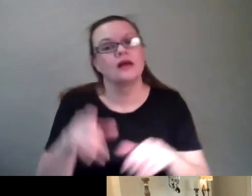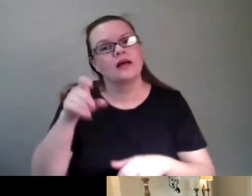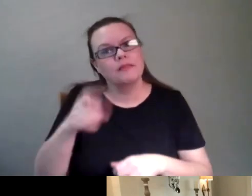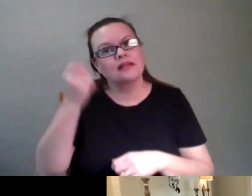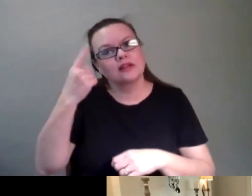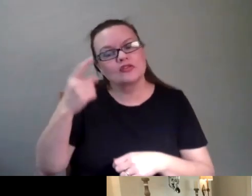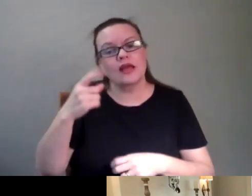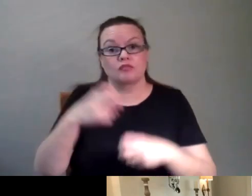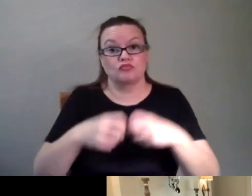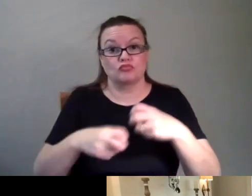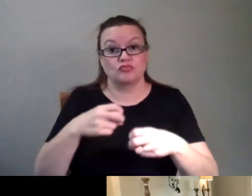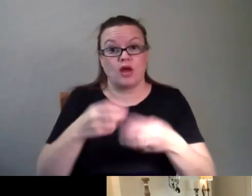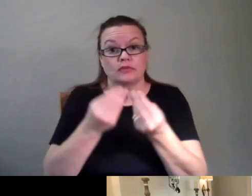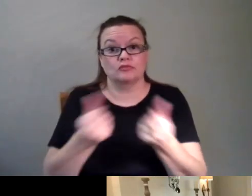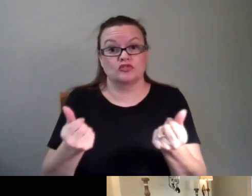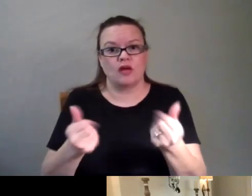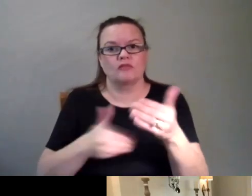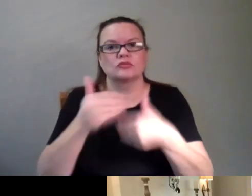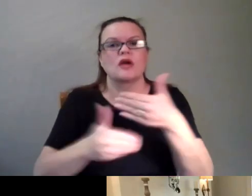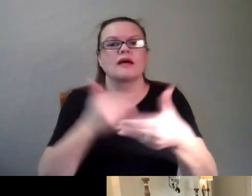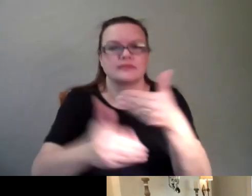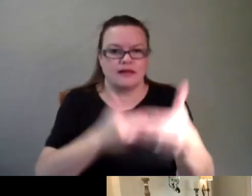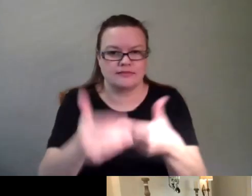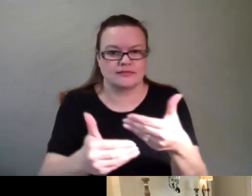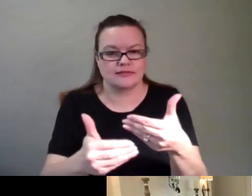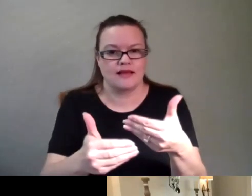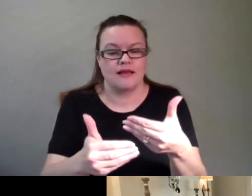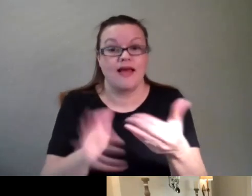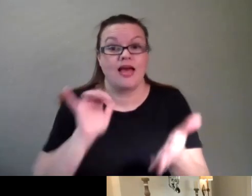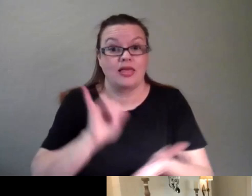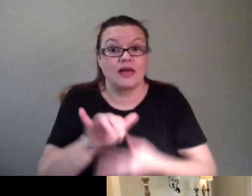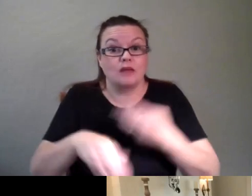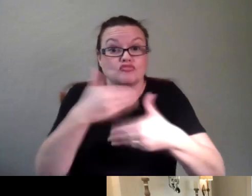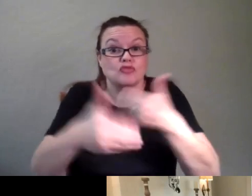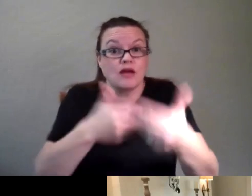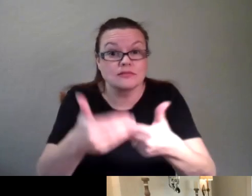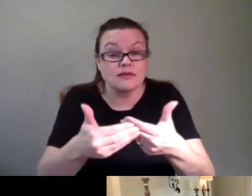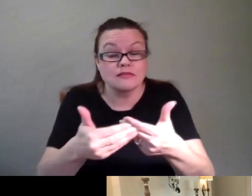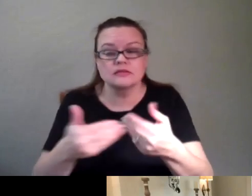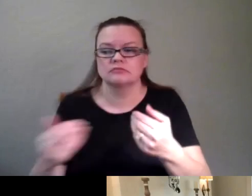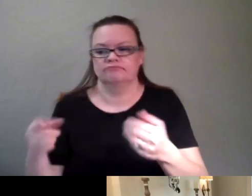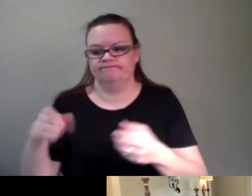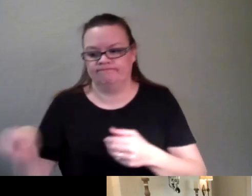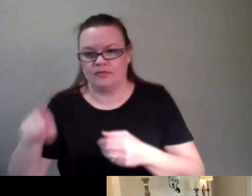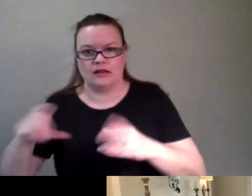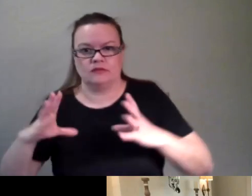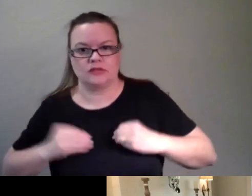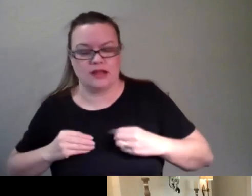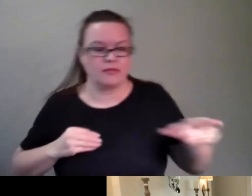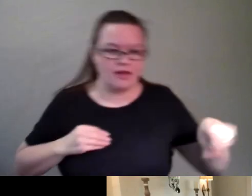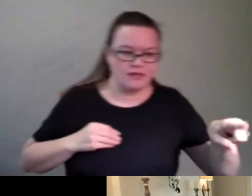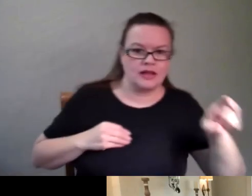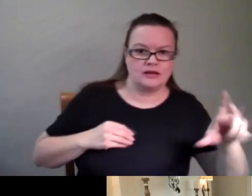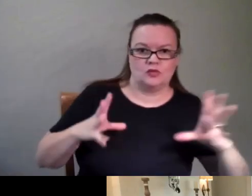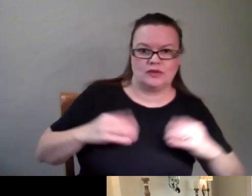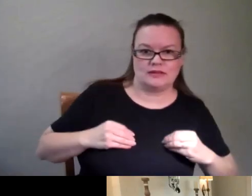trap there. It's interesting. One of the examples that I know I'm in the book going to be taking a